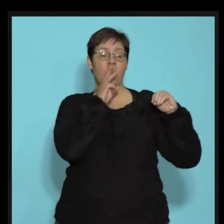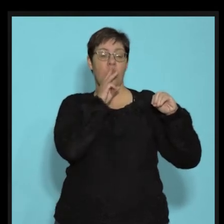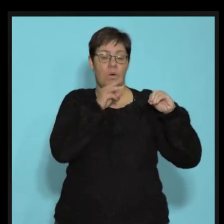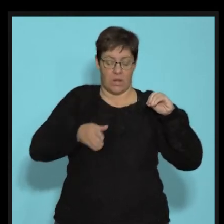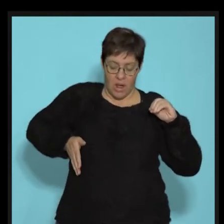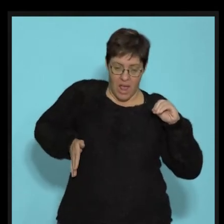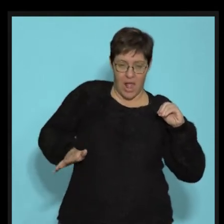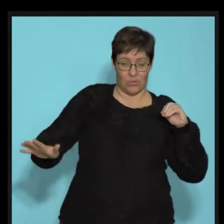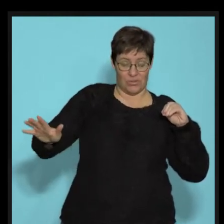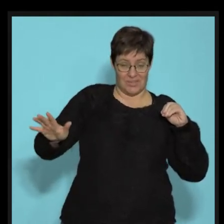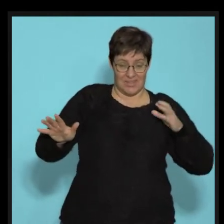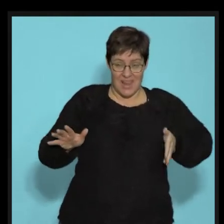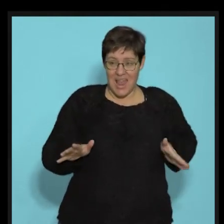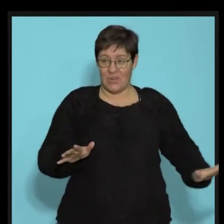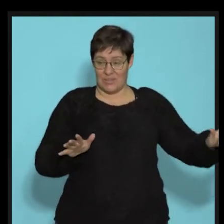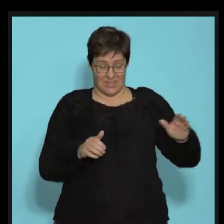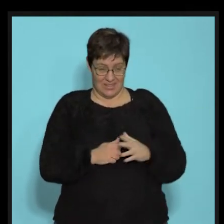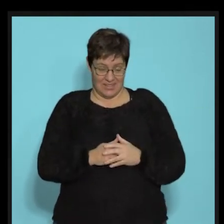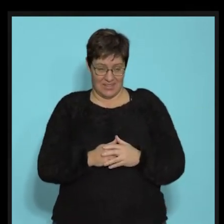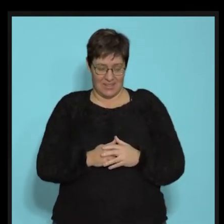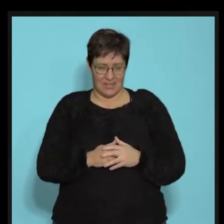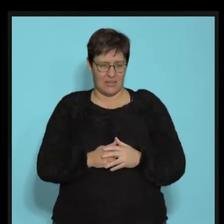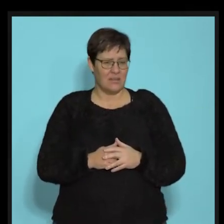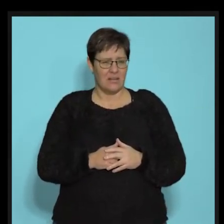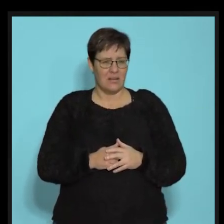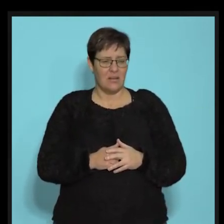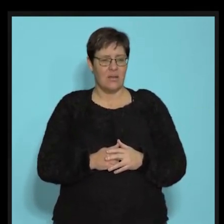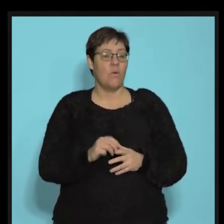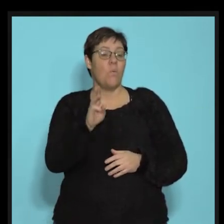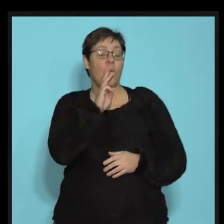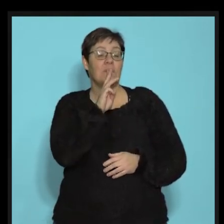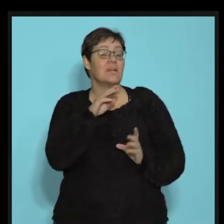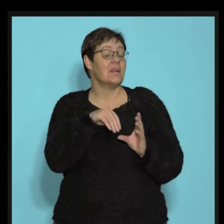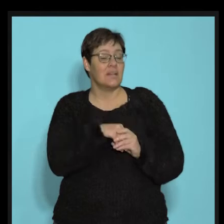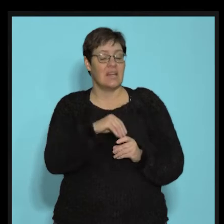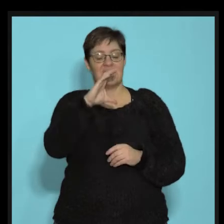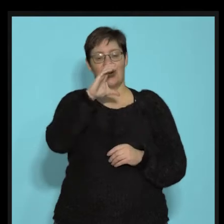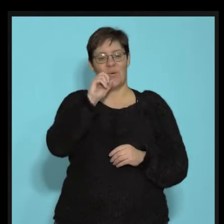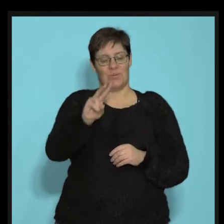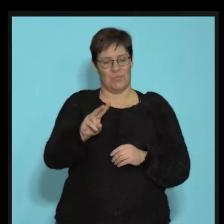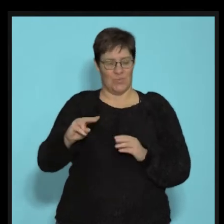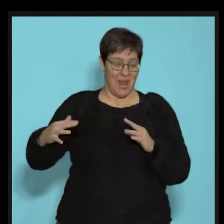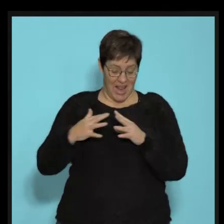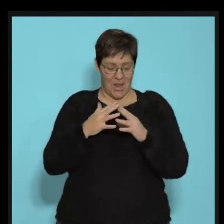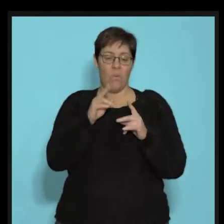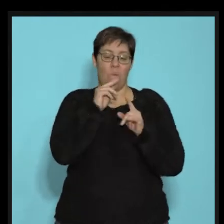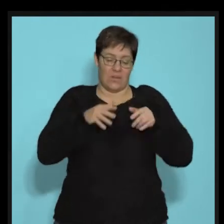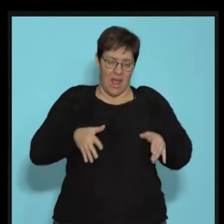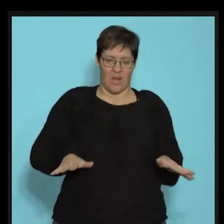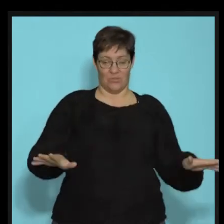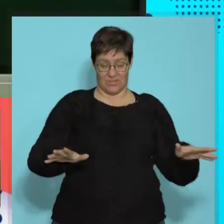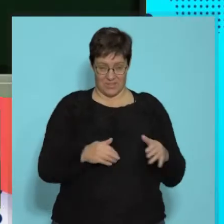out. All right, and what do you think went into the water? Carbon dioxide. So when the fish